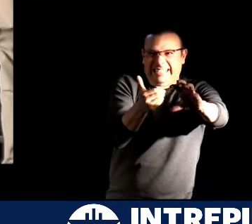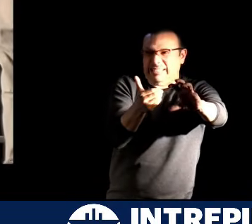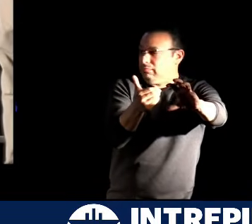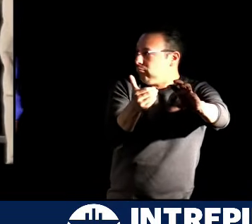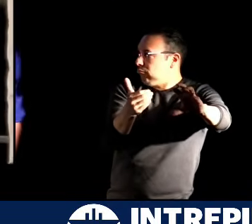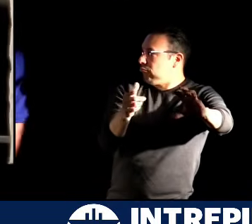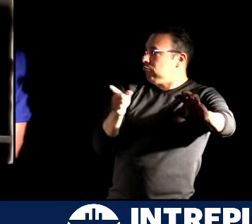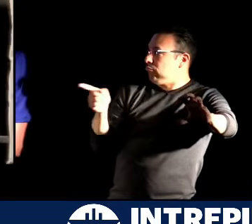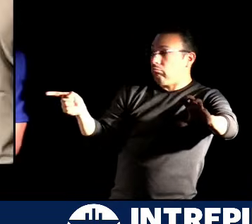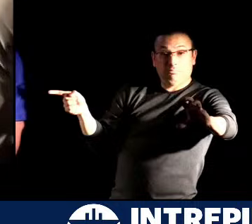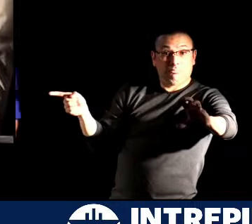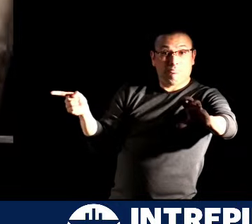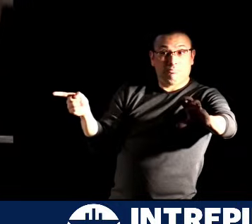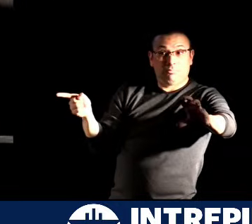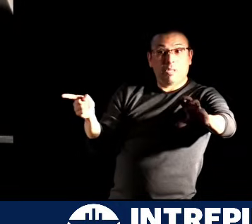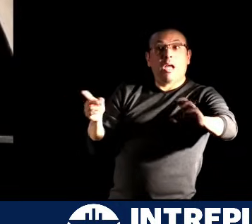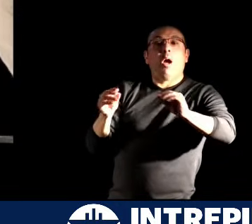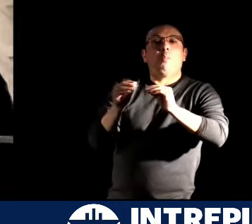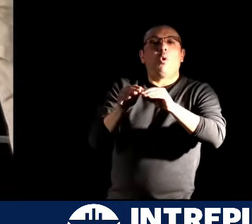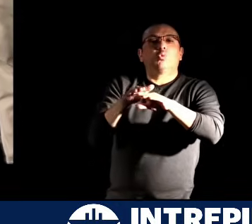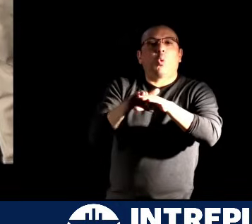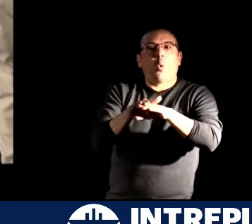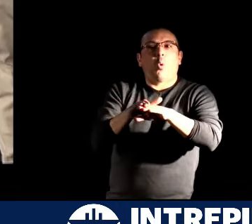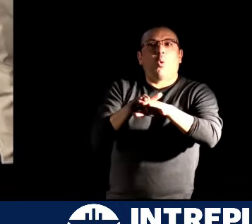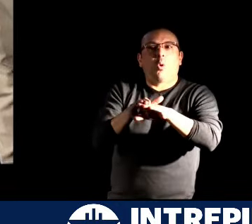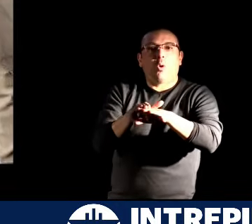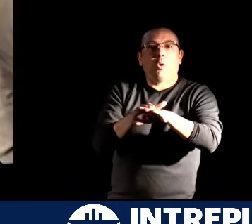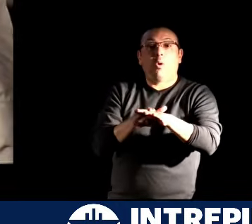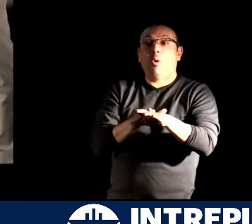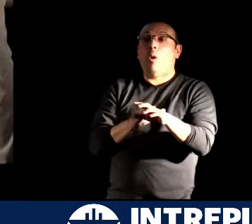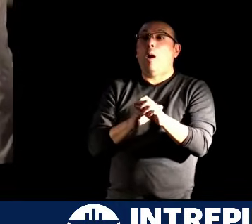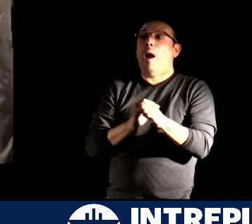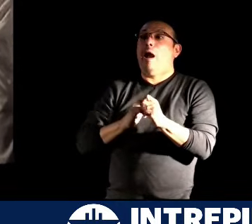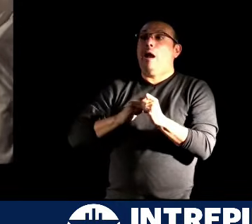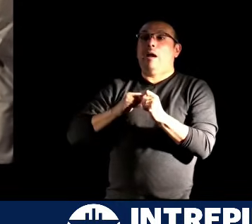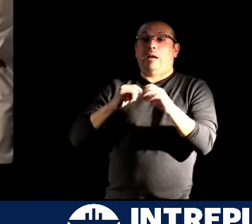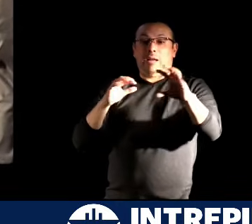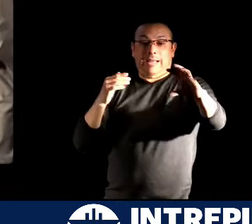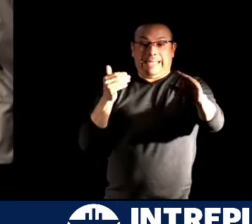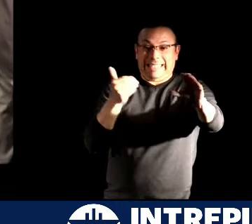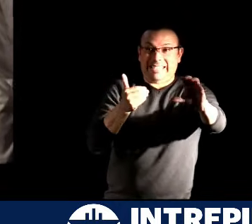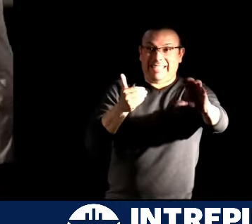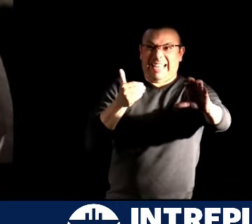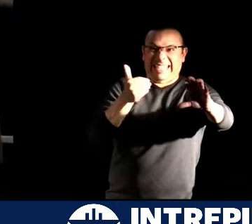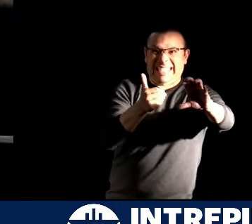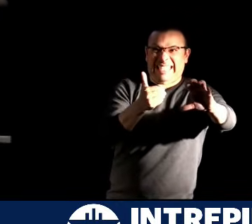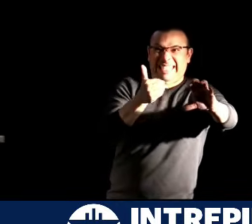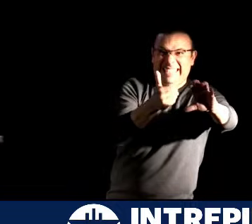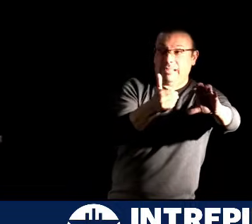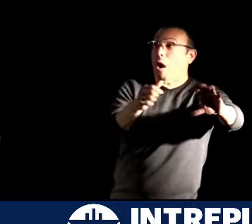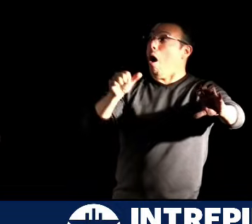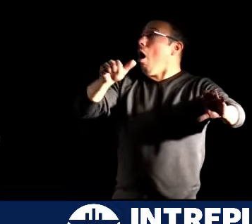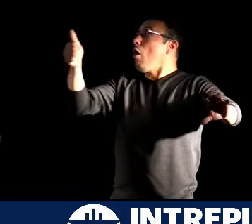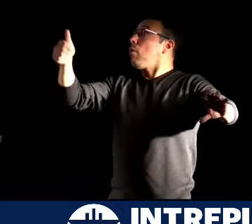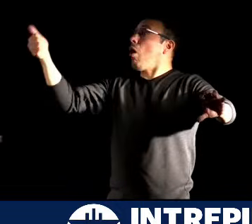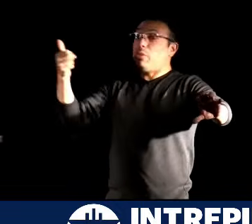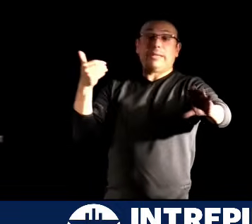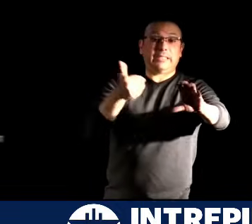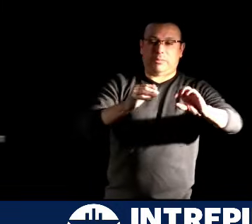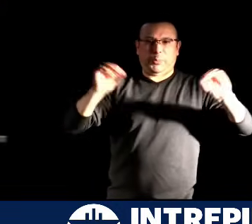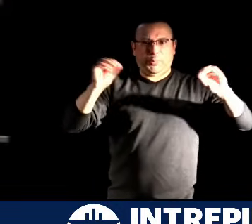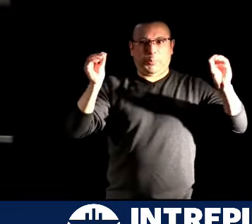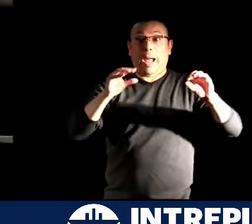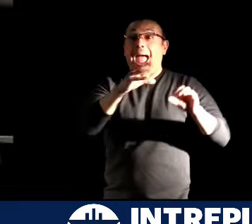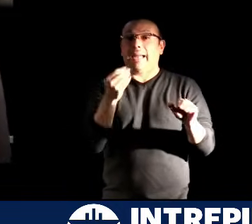radii. Each time we do that, we're breaking our own record to the thing that's closest to the sun and the fastest thing in the